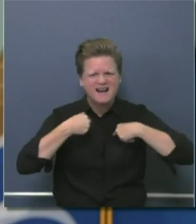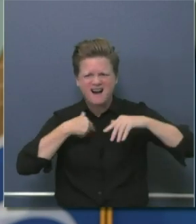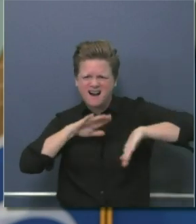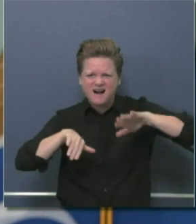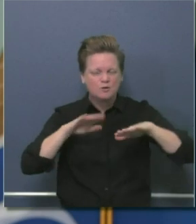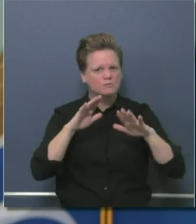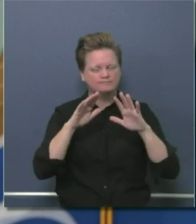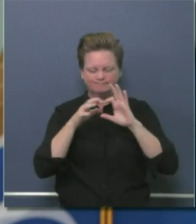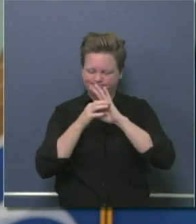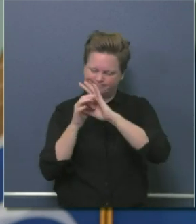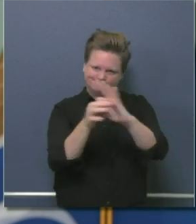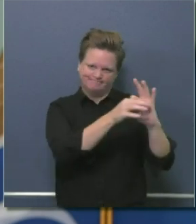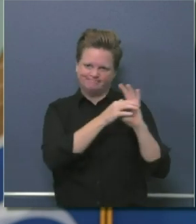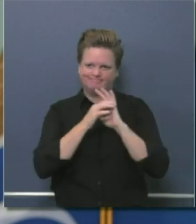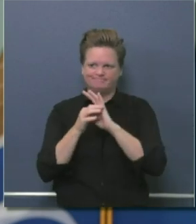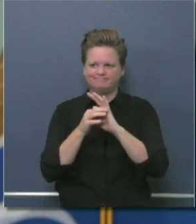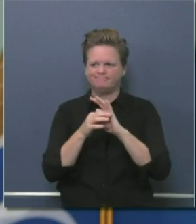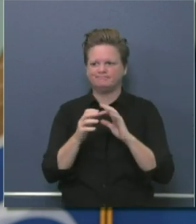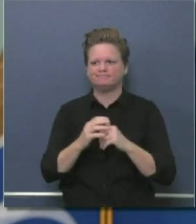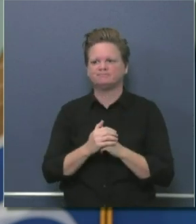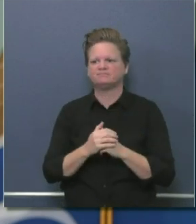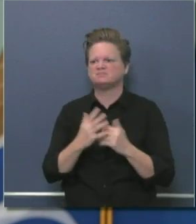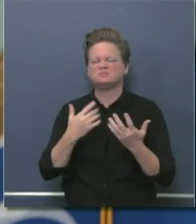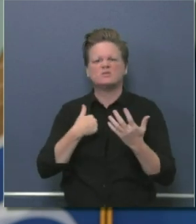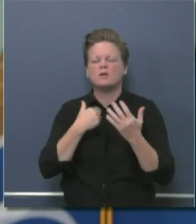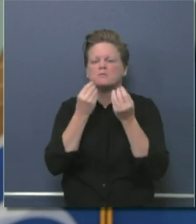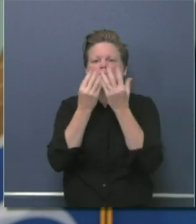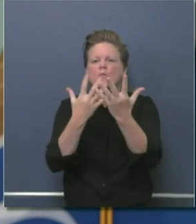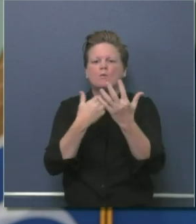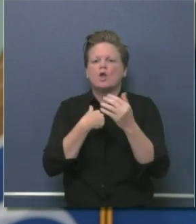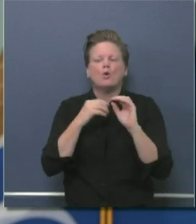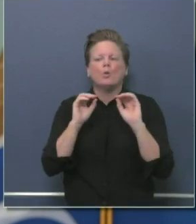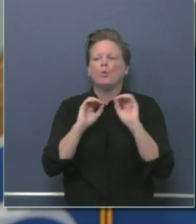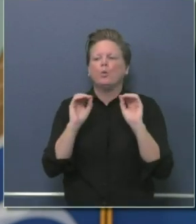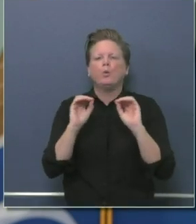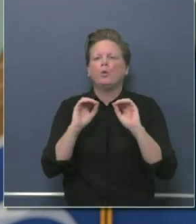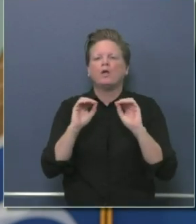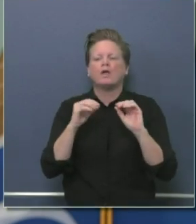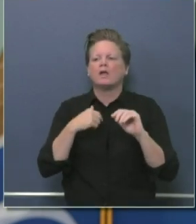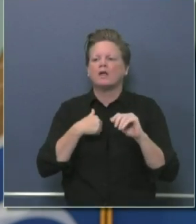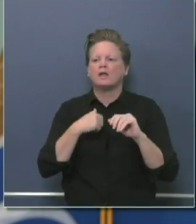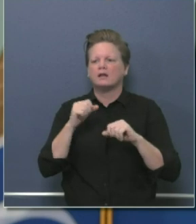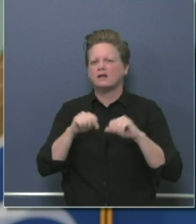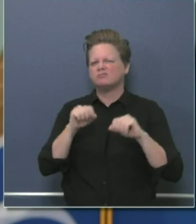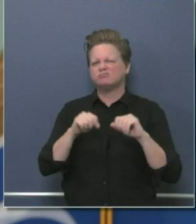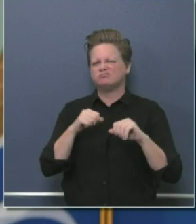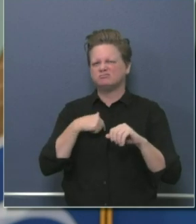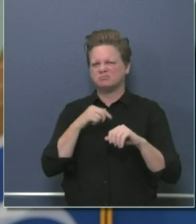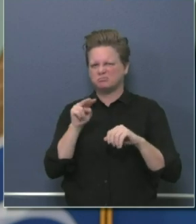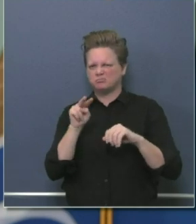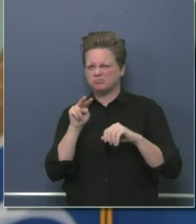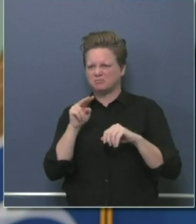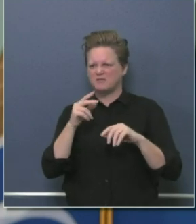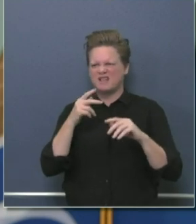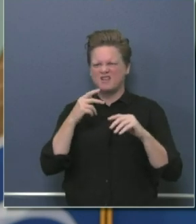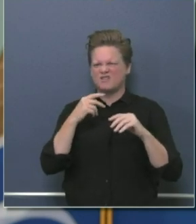have no trepidation, all the confidence in the world that we will recover and we will be a stronger